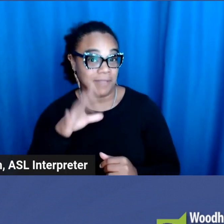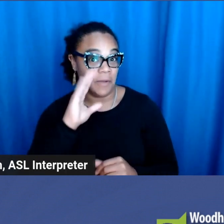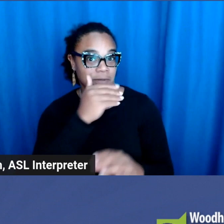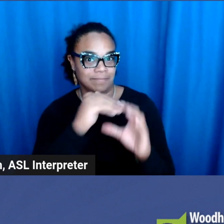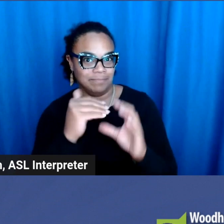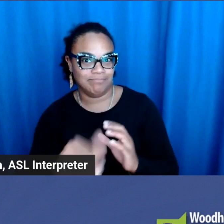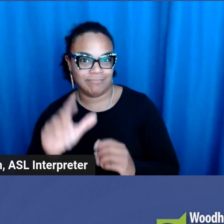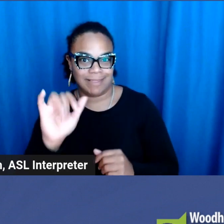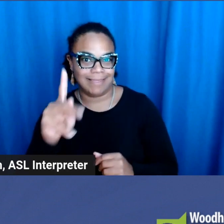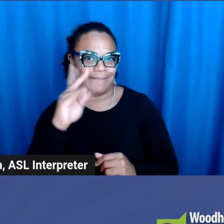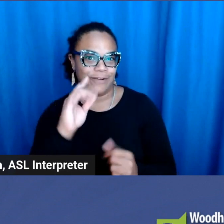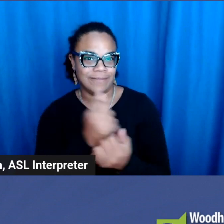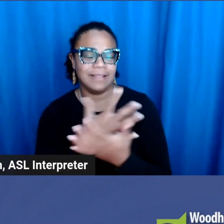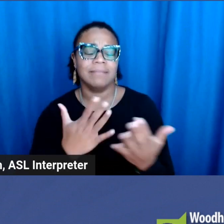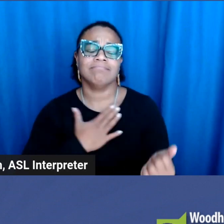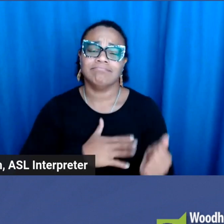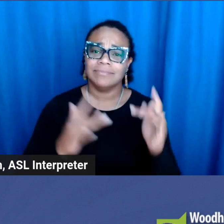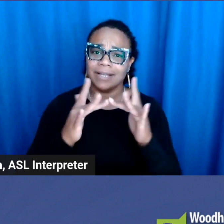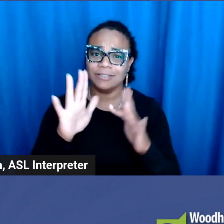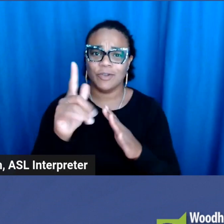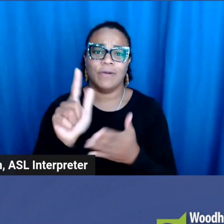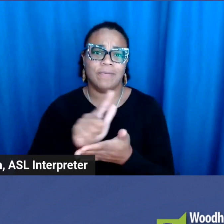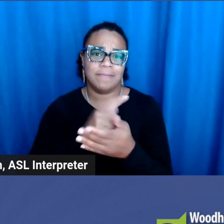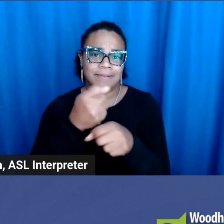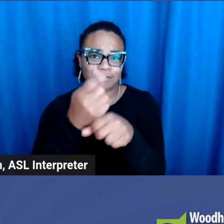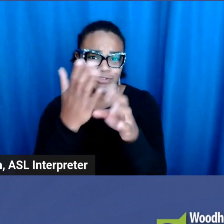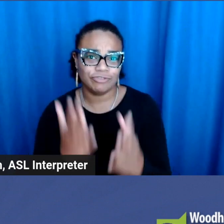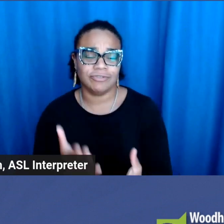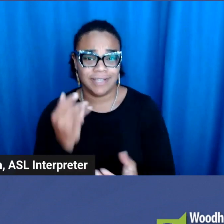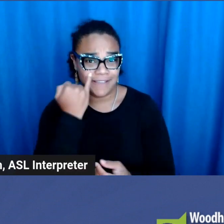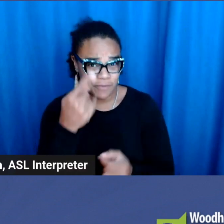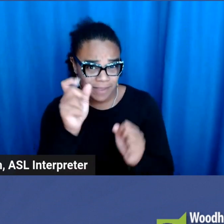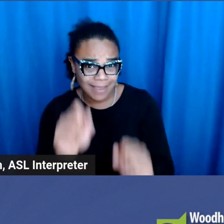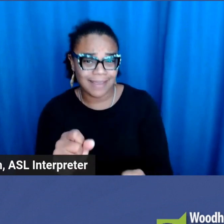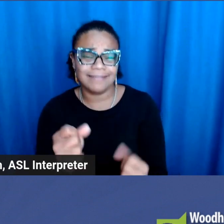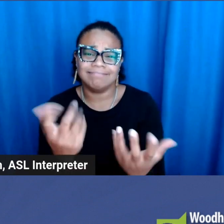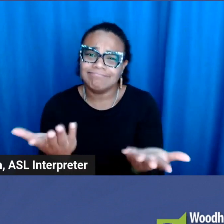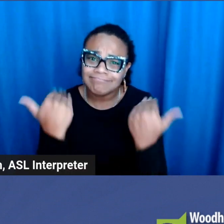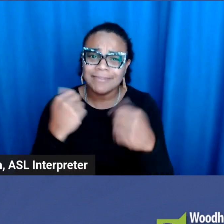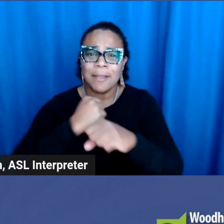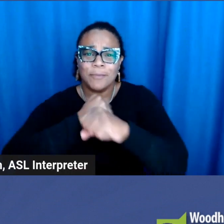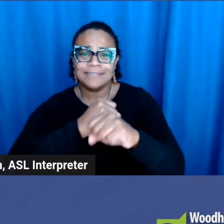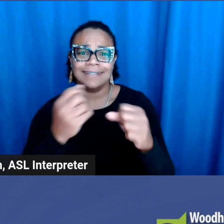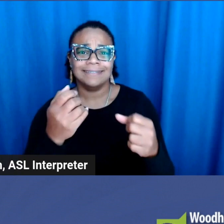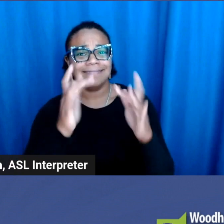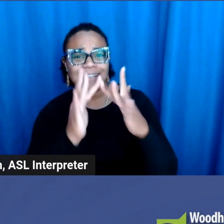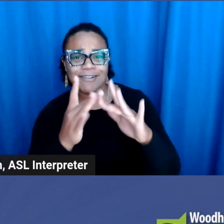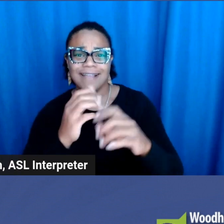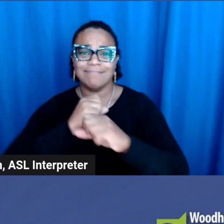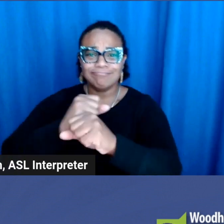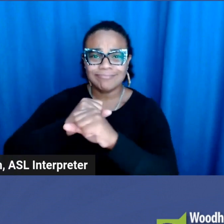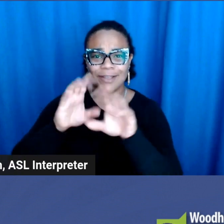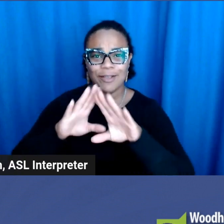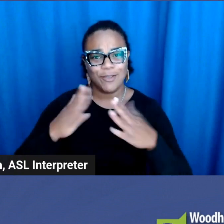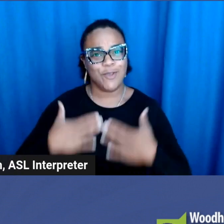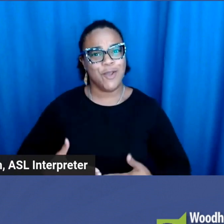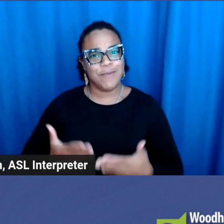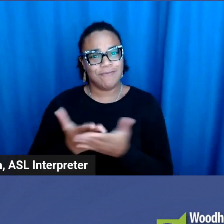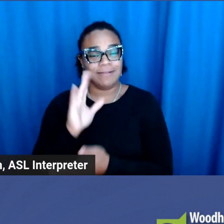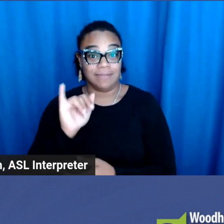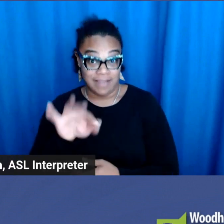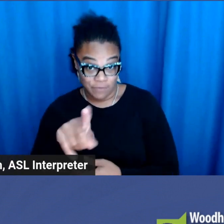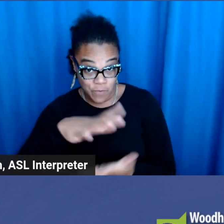Please contact your legislators if you are able. Let's protect the internet. Let's protect our human rights. And if you learned something